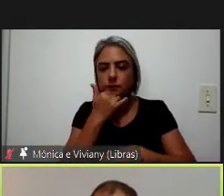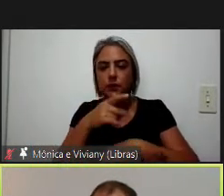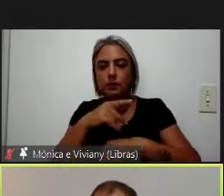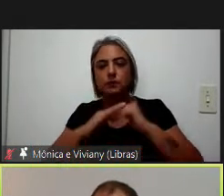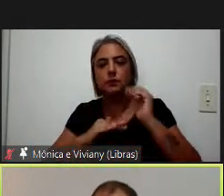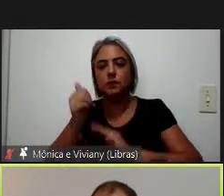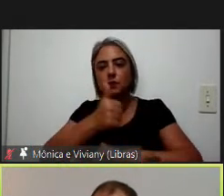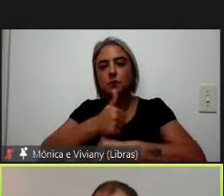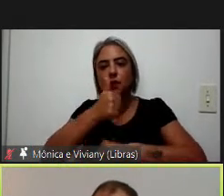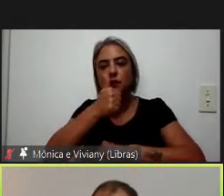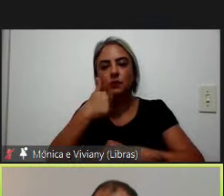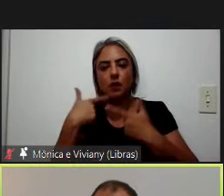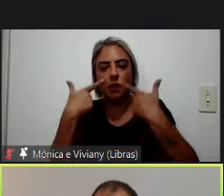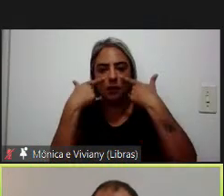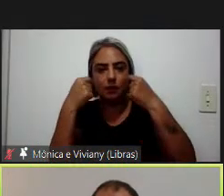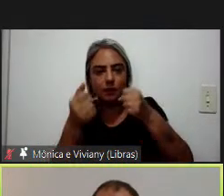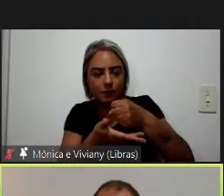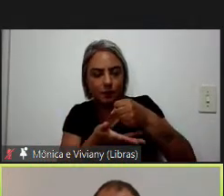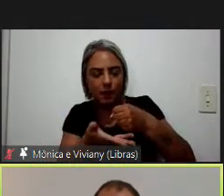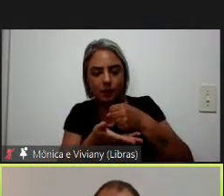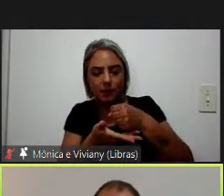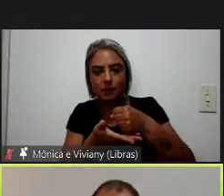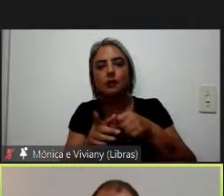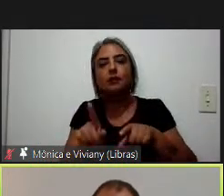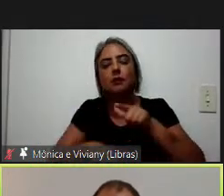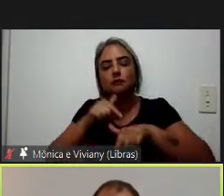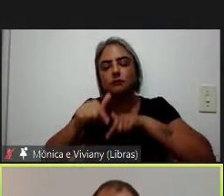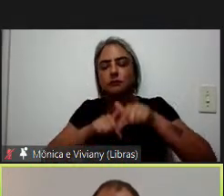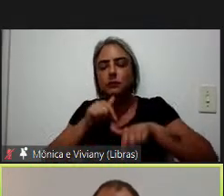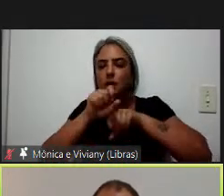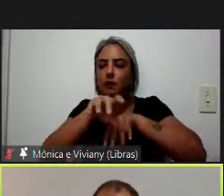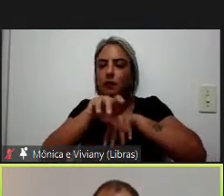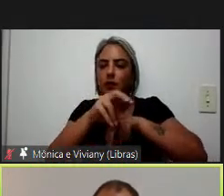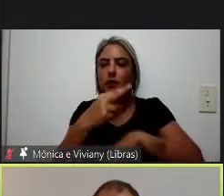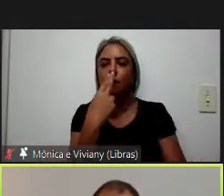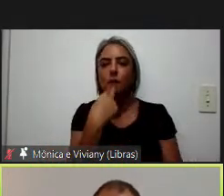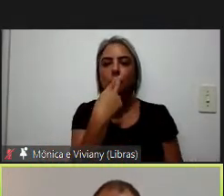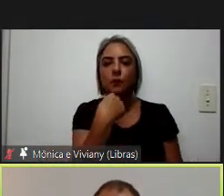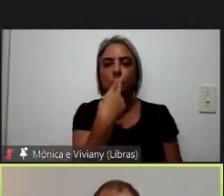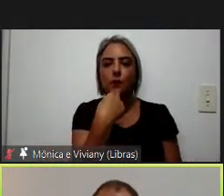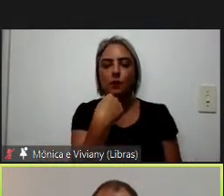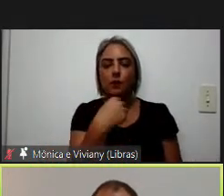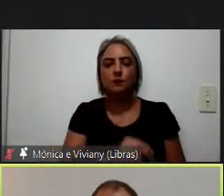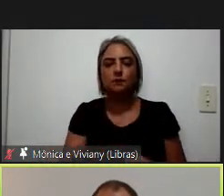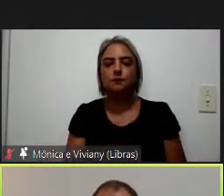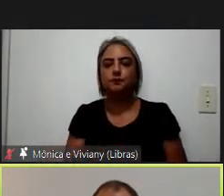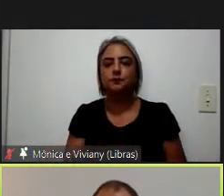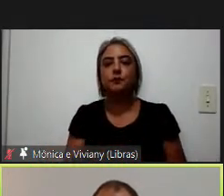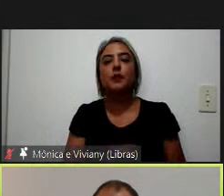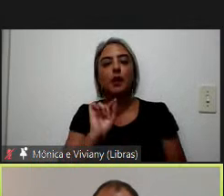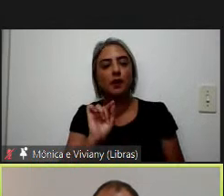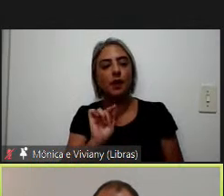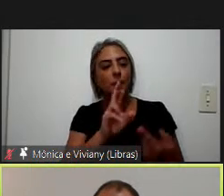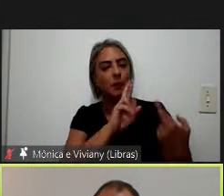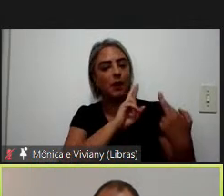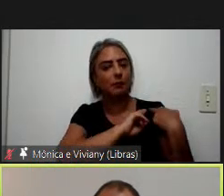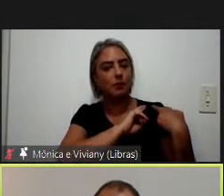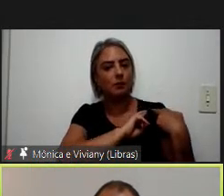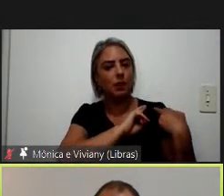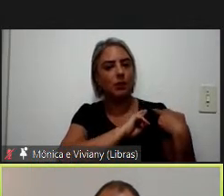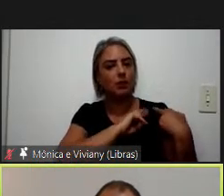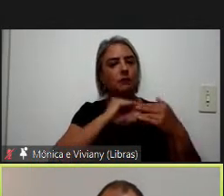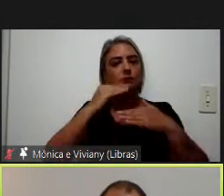providing nutrition education, nutrition skills. So this is really a key role to be played by primary